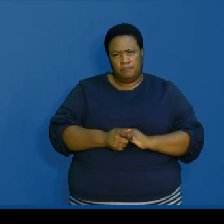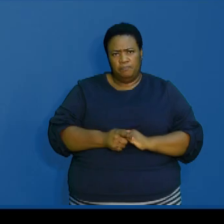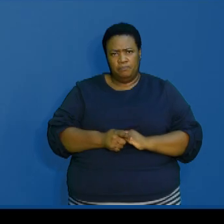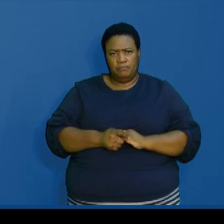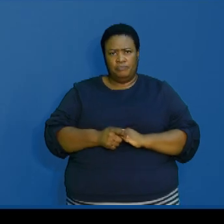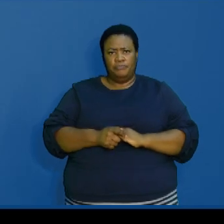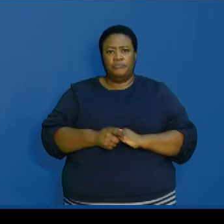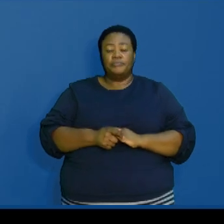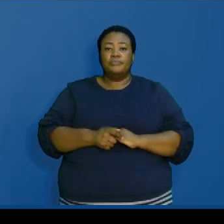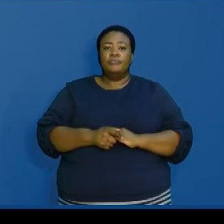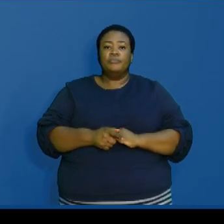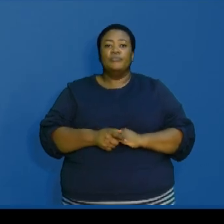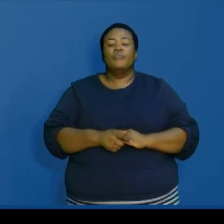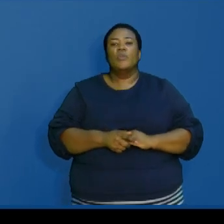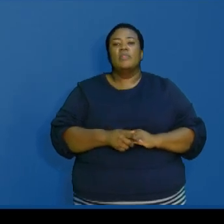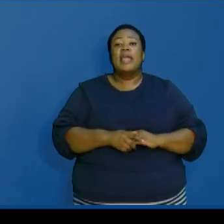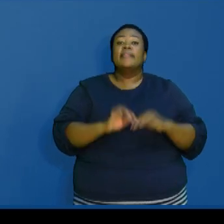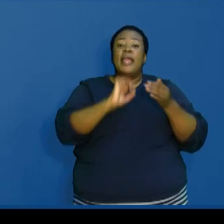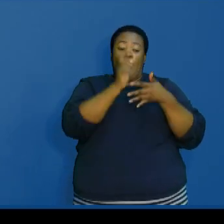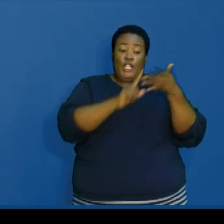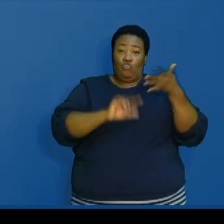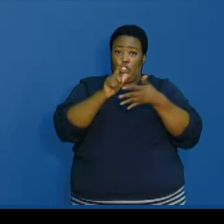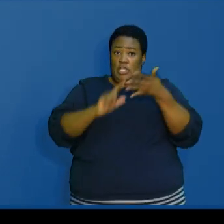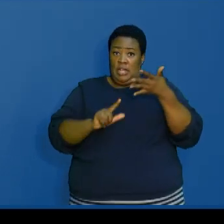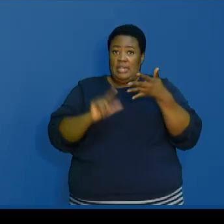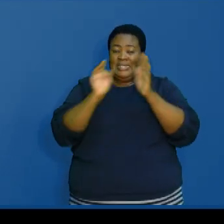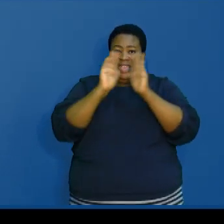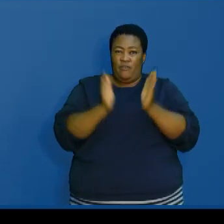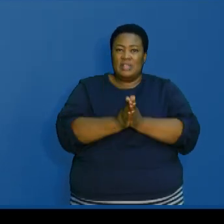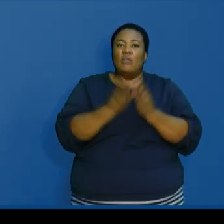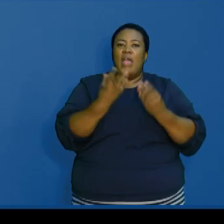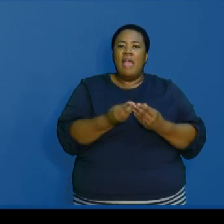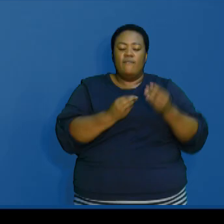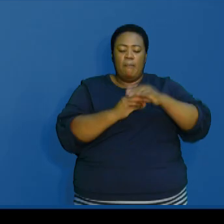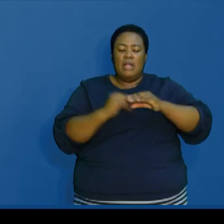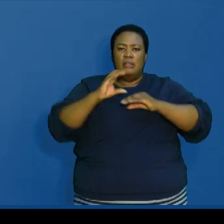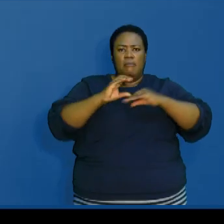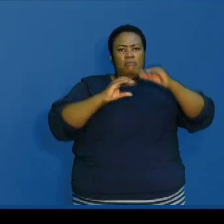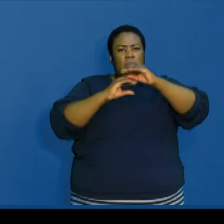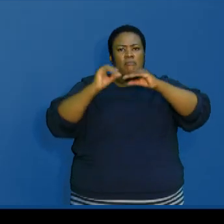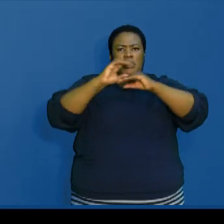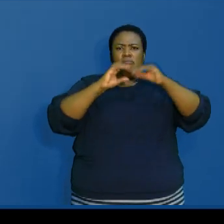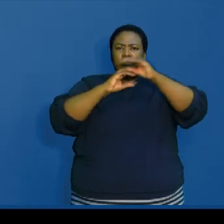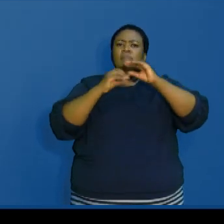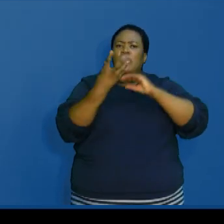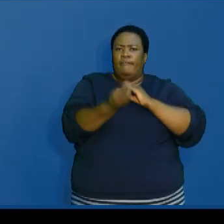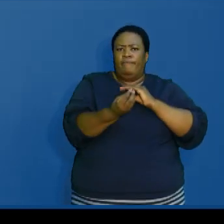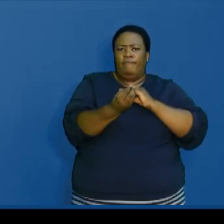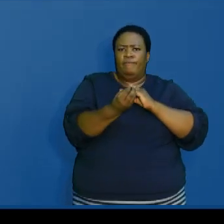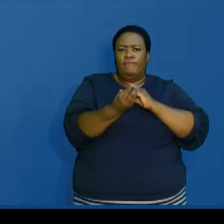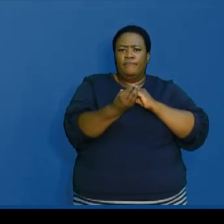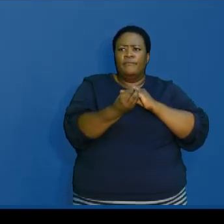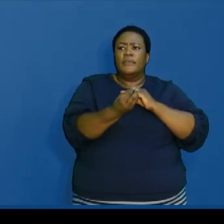In literature, all set works have what we call building blocks of literature. These are setting,